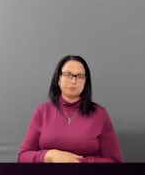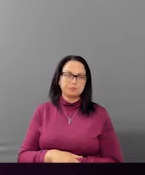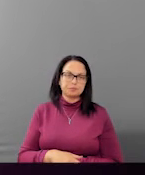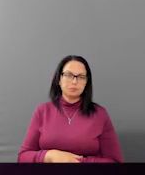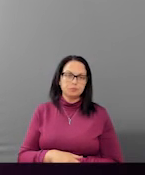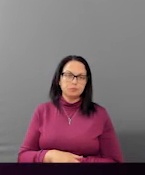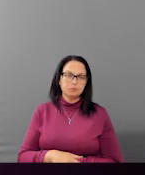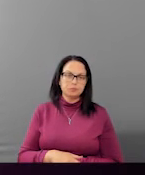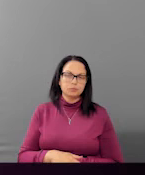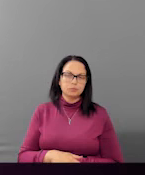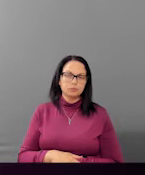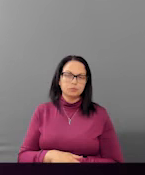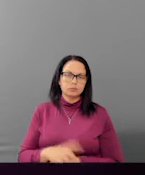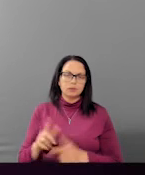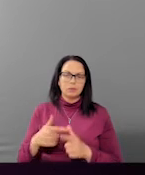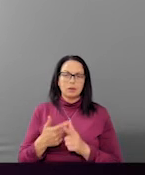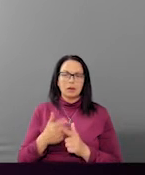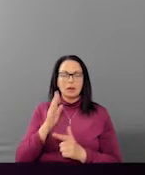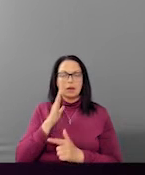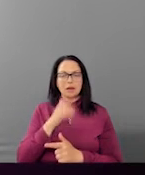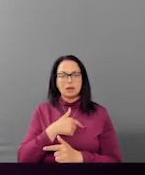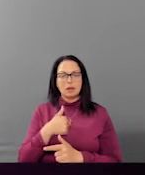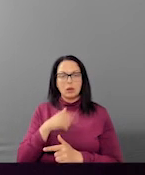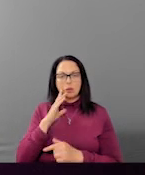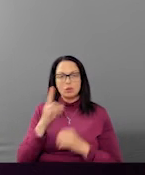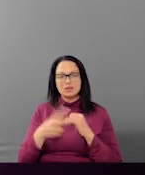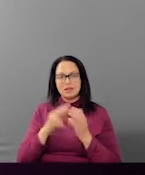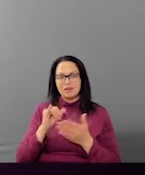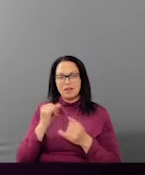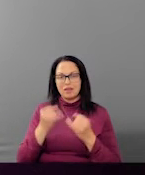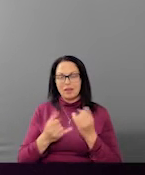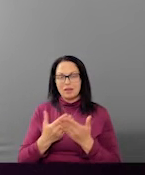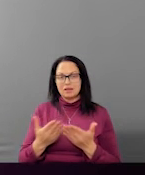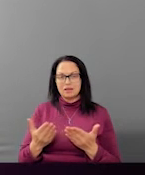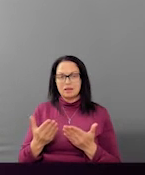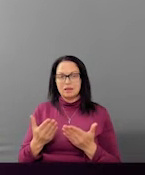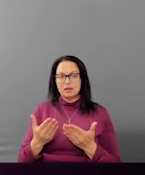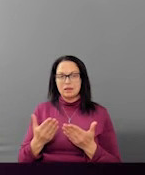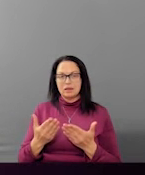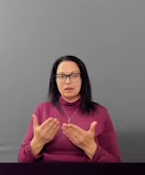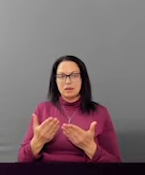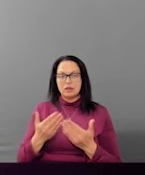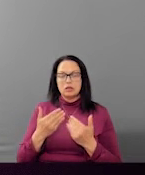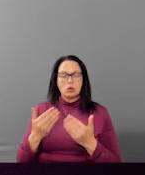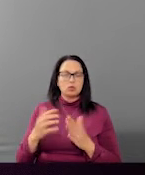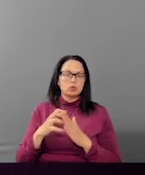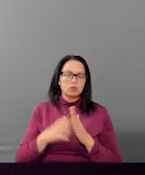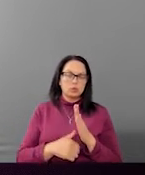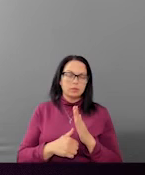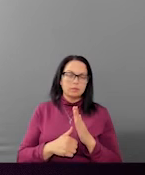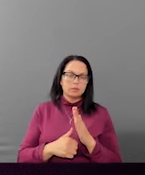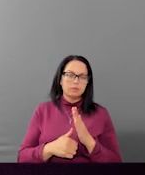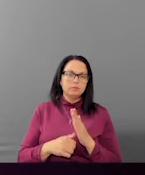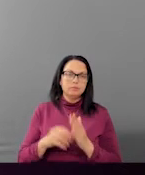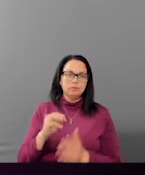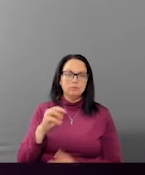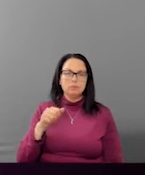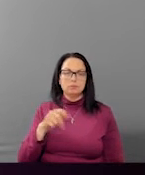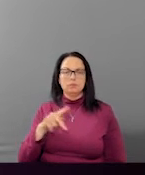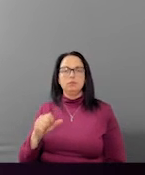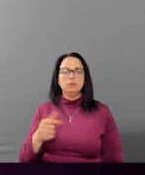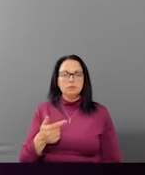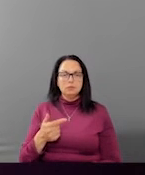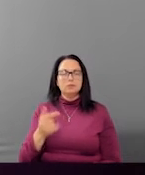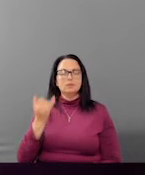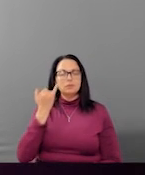Cool. And then we save that. And then finally, the last thing we got to do is go to our assembly script mappings. And if you